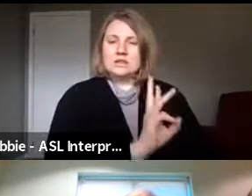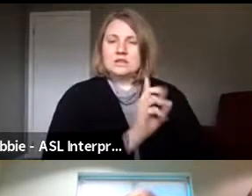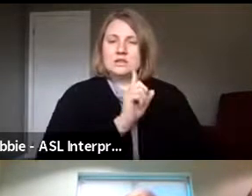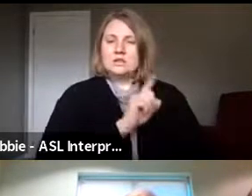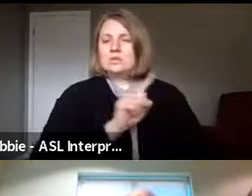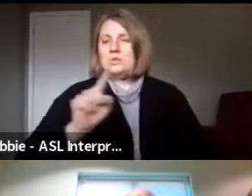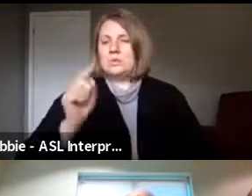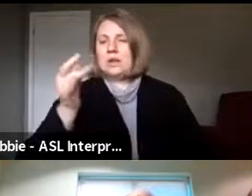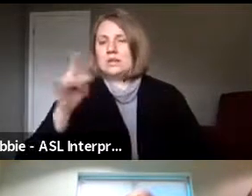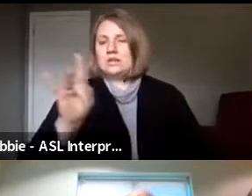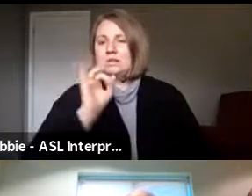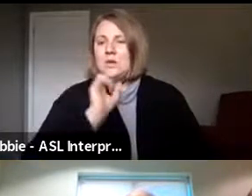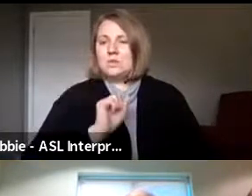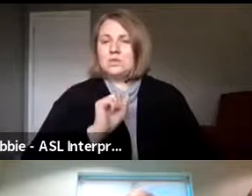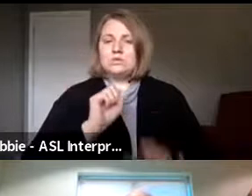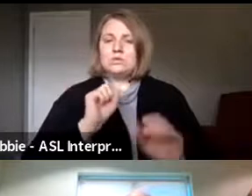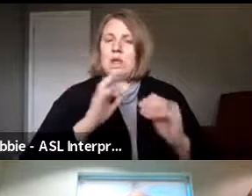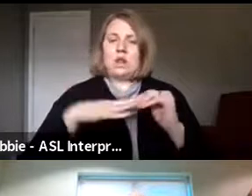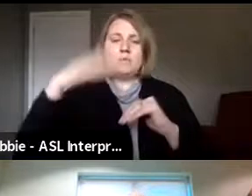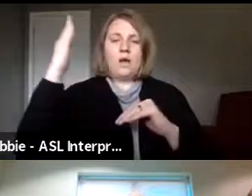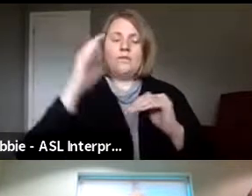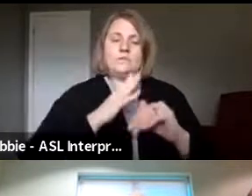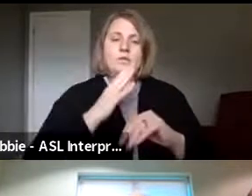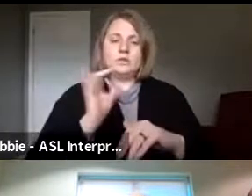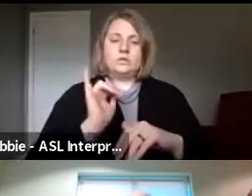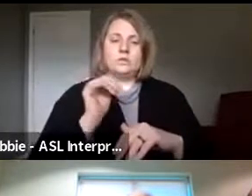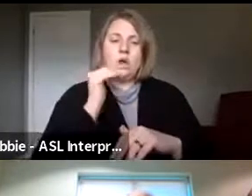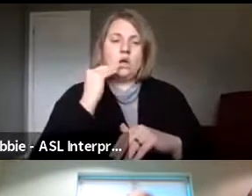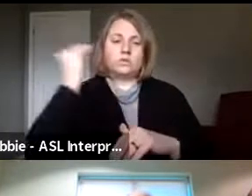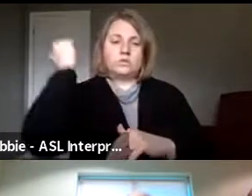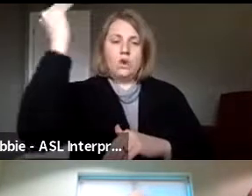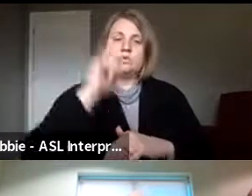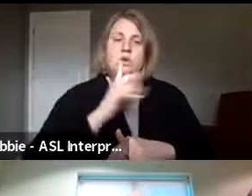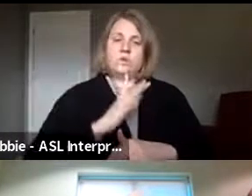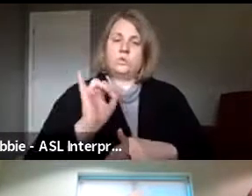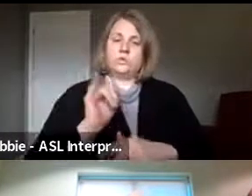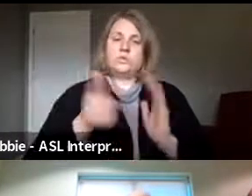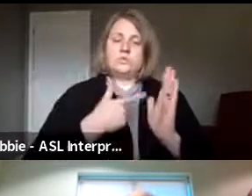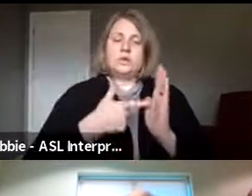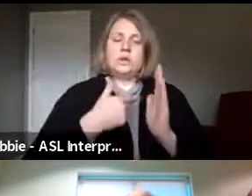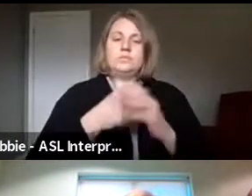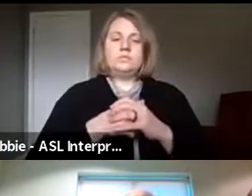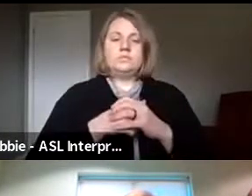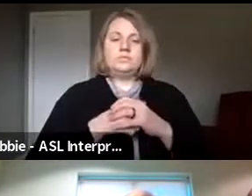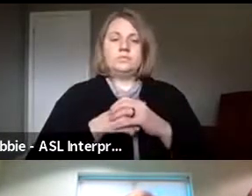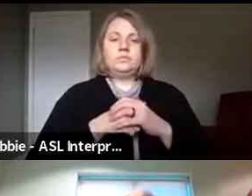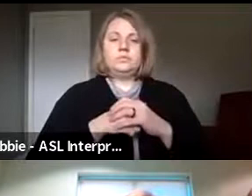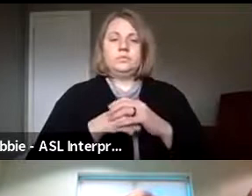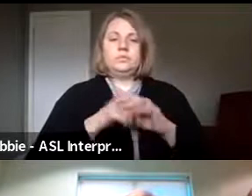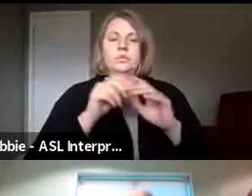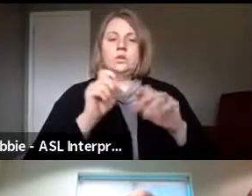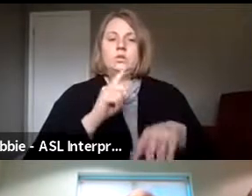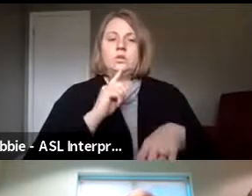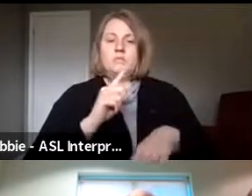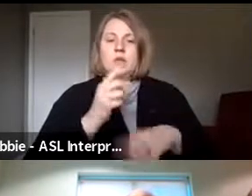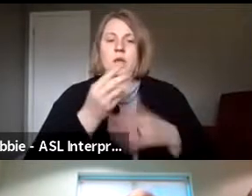18. You can do older, it's okay. Adults are cool too sometimes. And should be with materials you